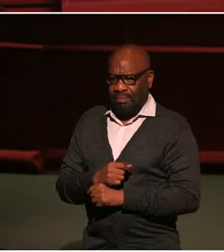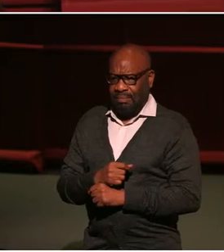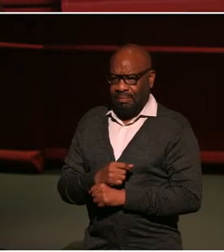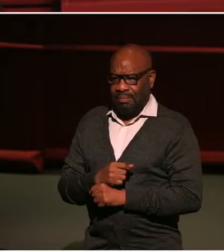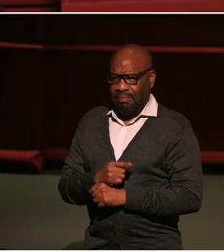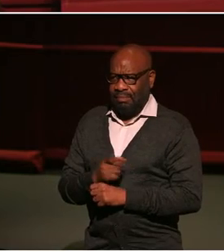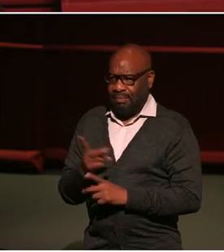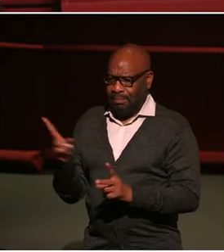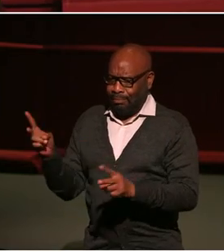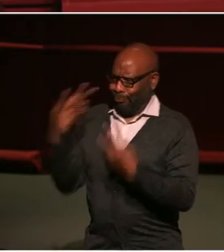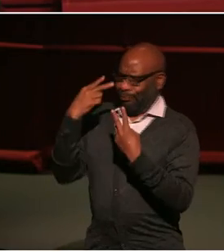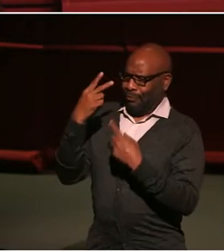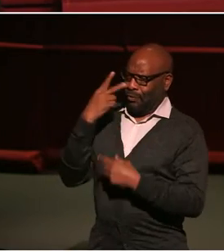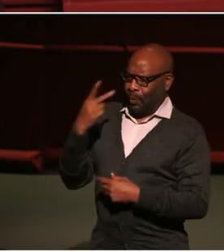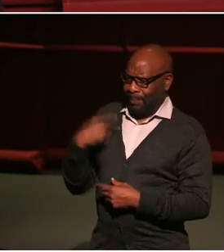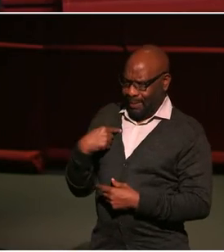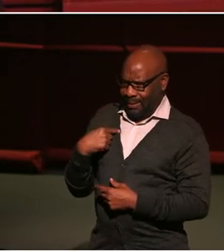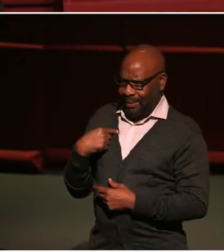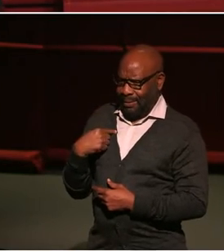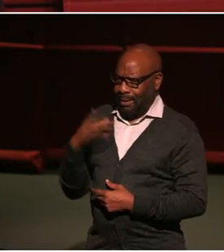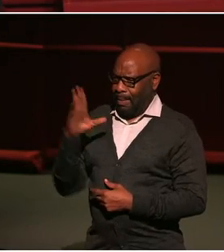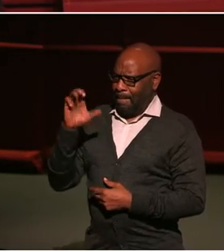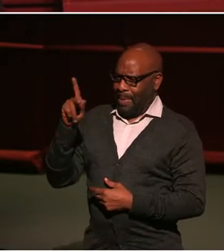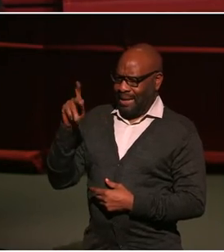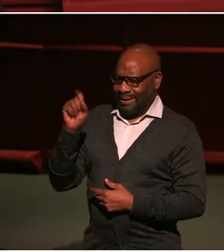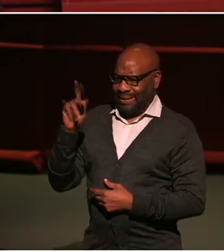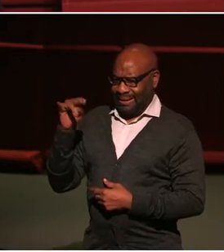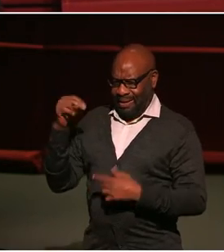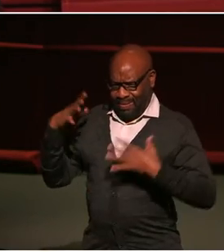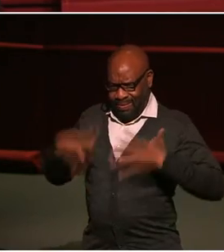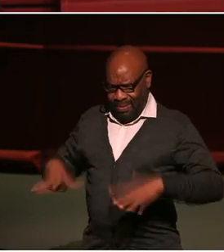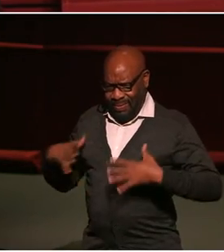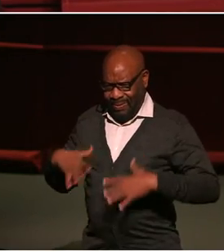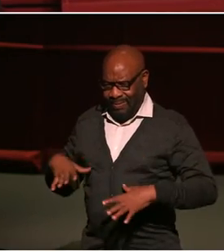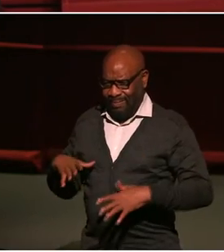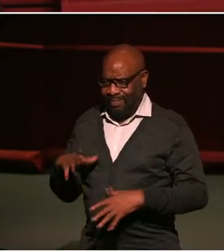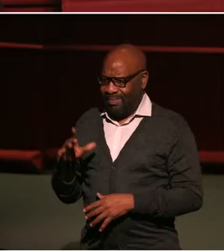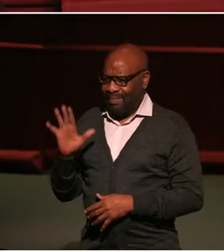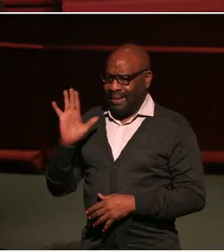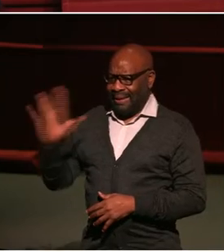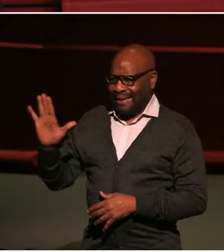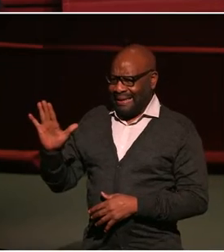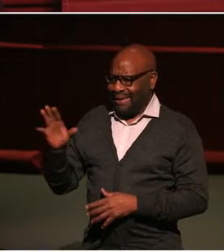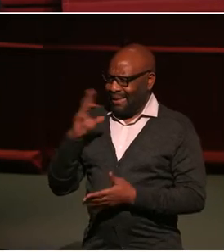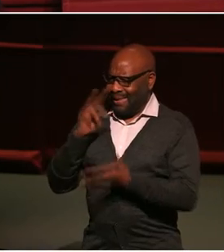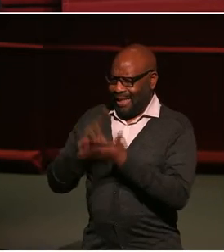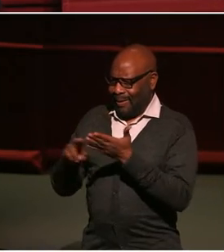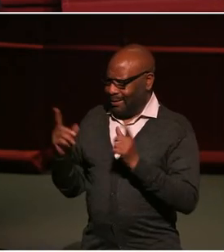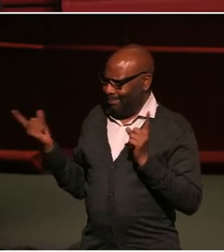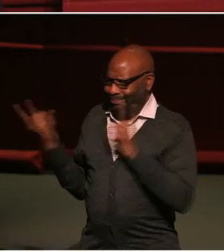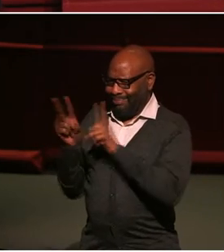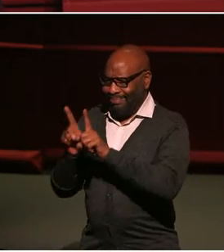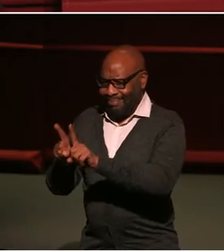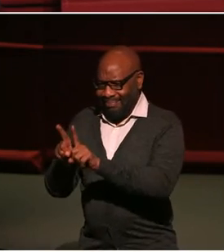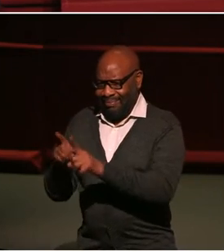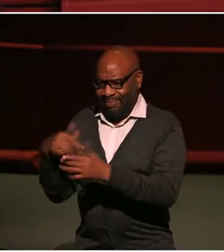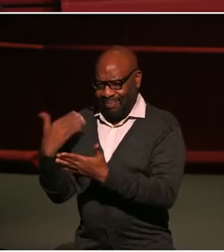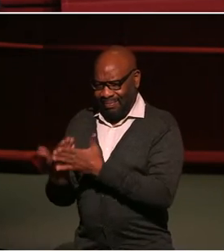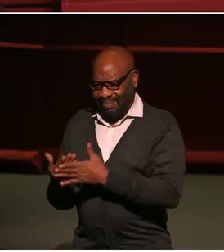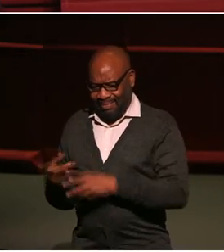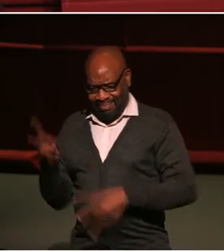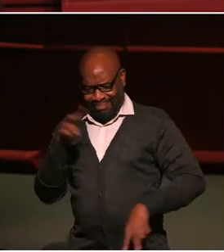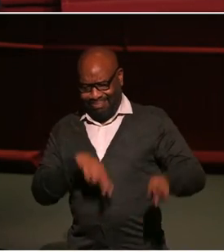buckskin dress, and his secretary dressed in an evening gown. We must have looked like the odd